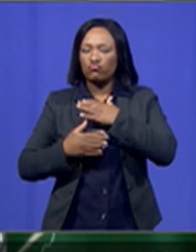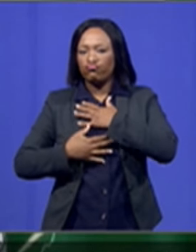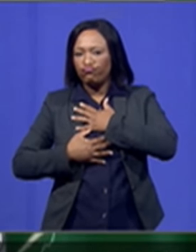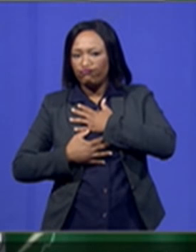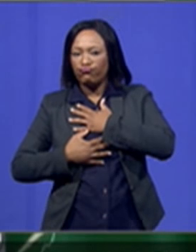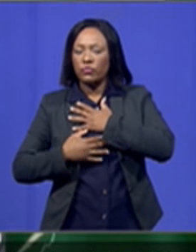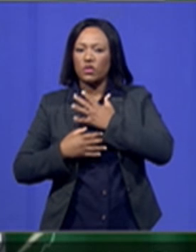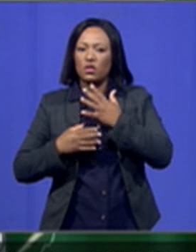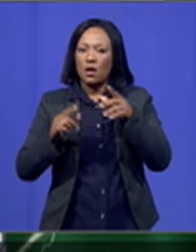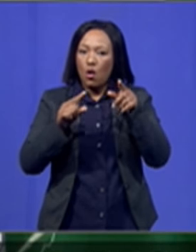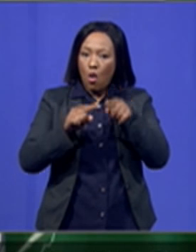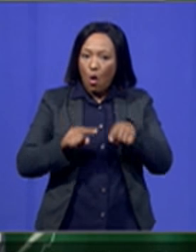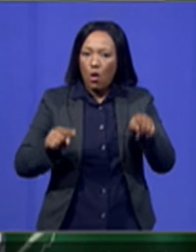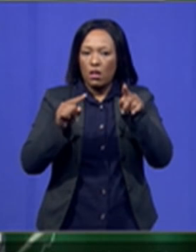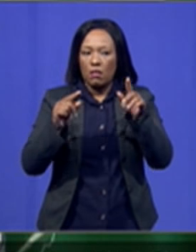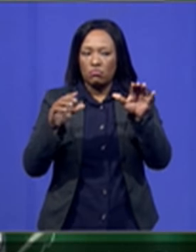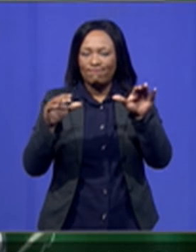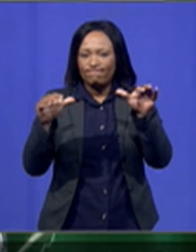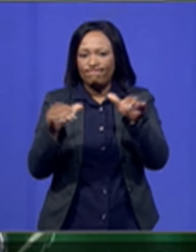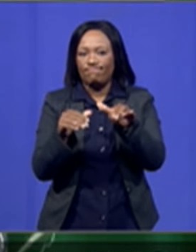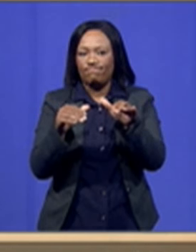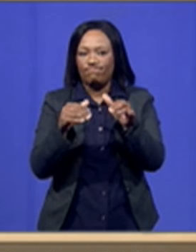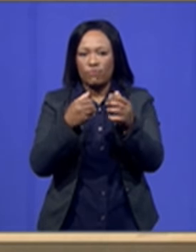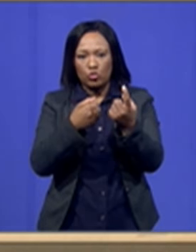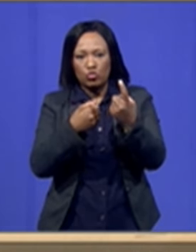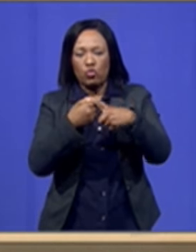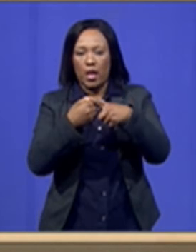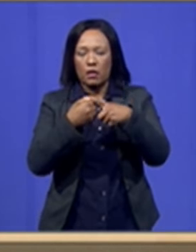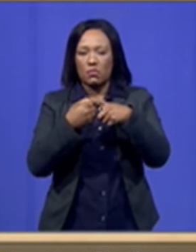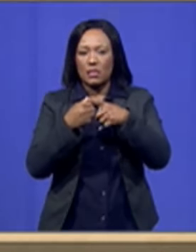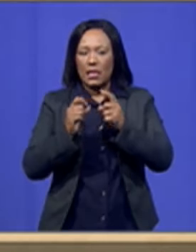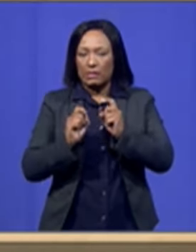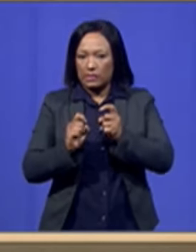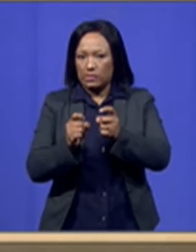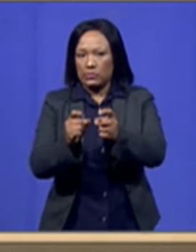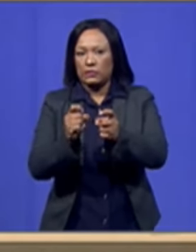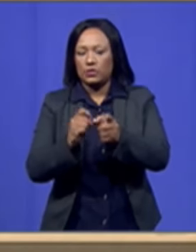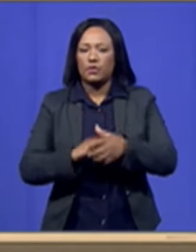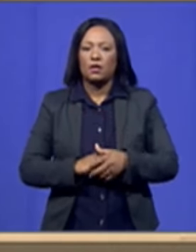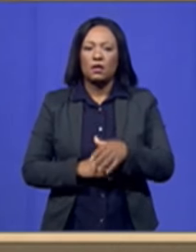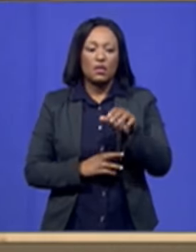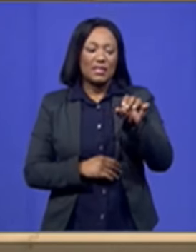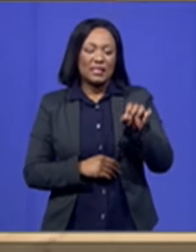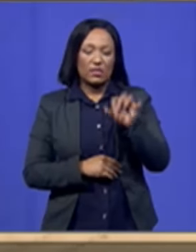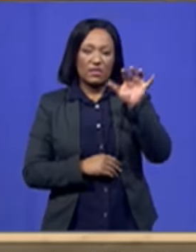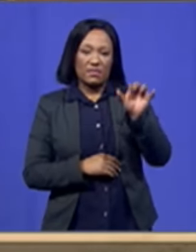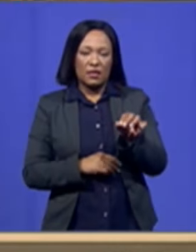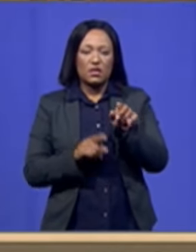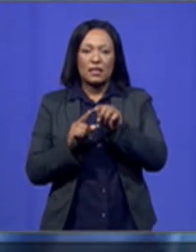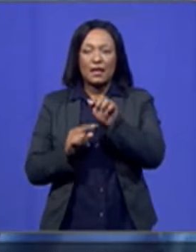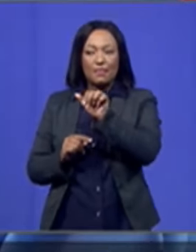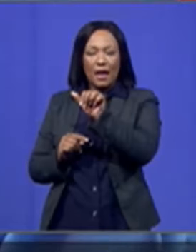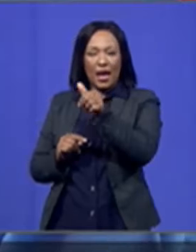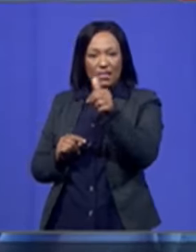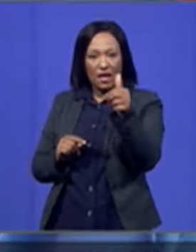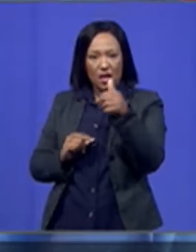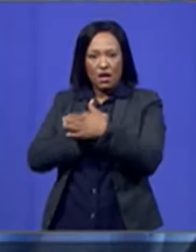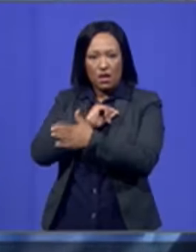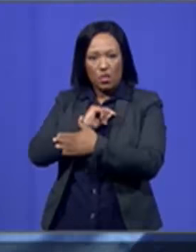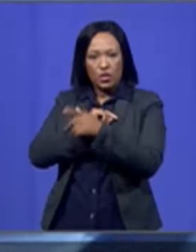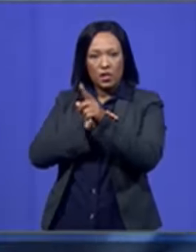to join this effort urgently. Afrika Borwa jwalo ka dinaha tse ding tsa kontinente ya Afrika e